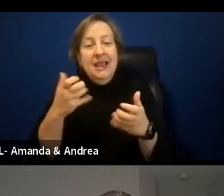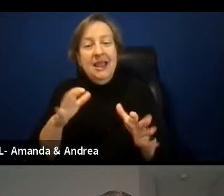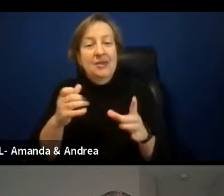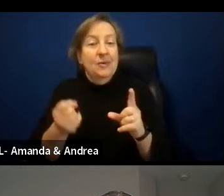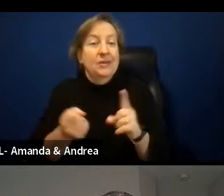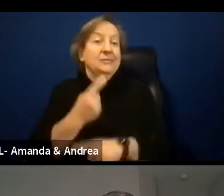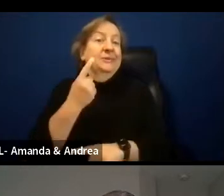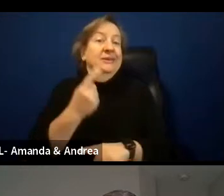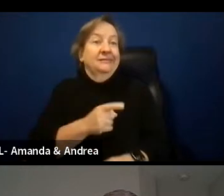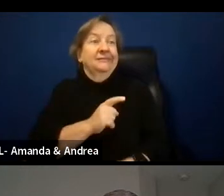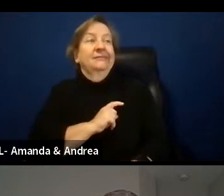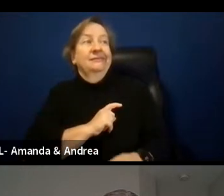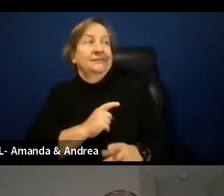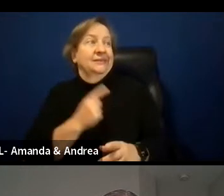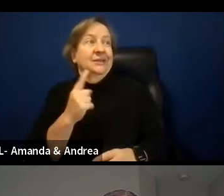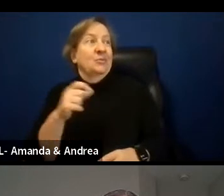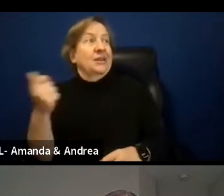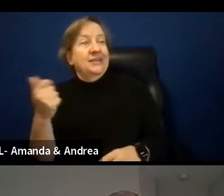toothbrushes.